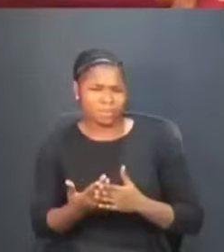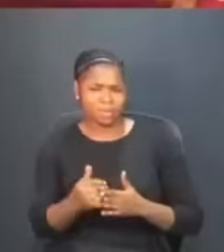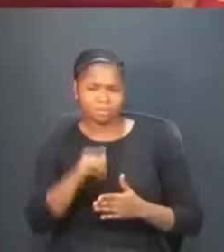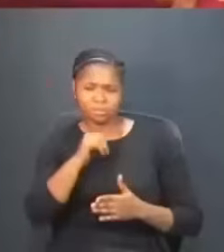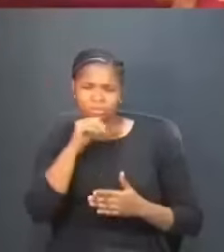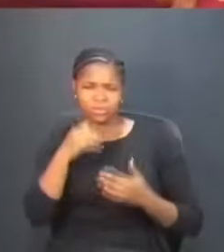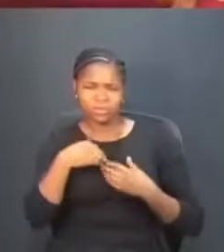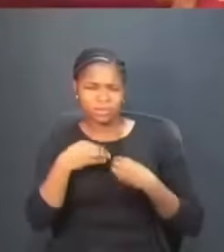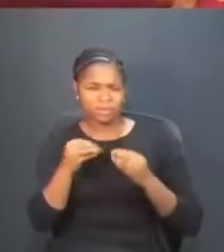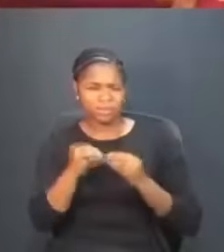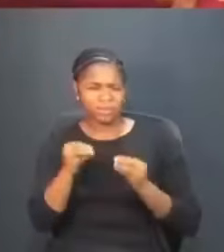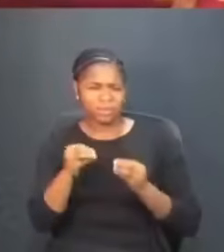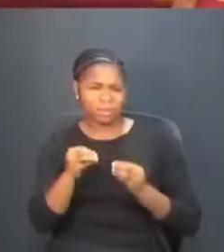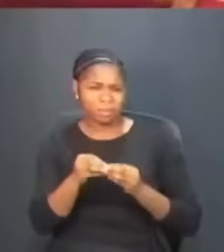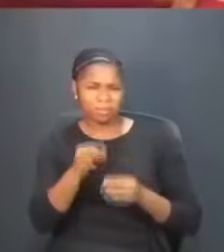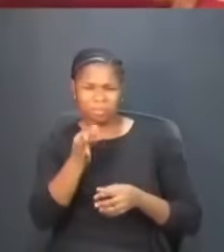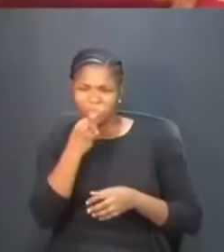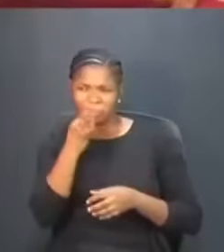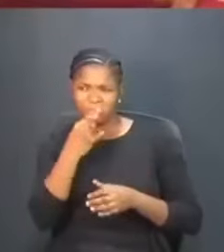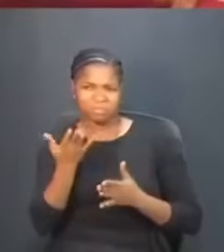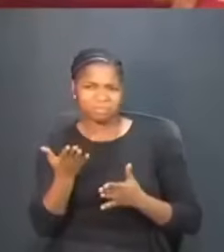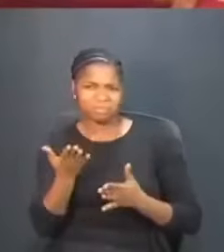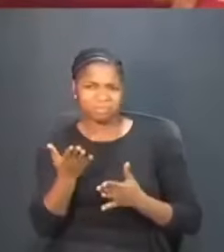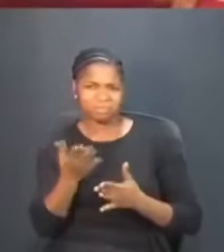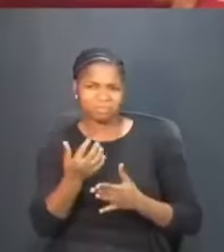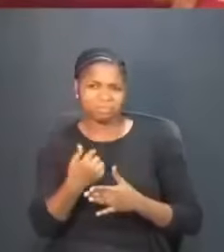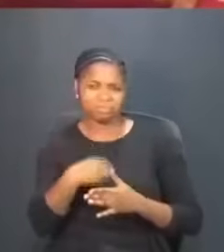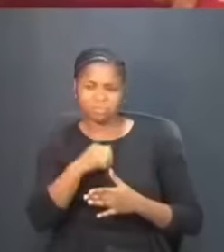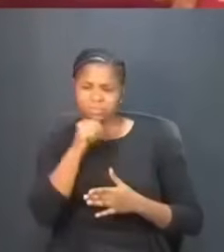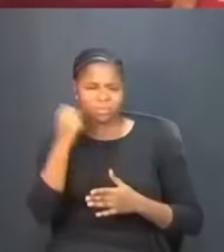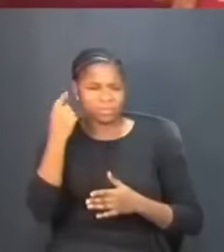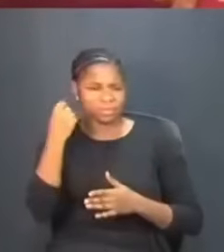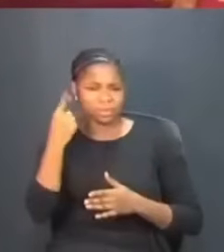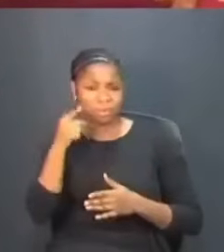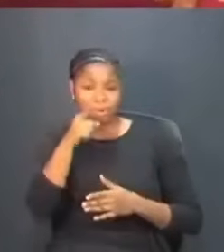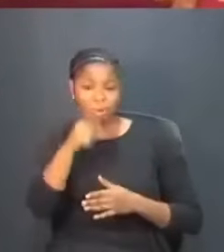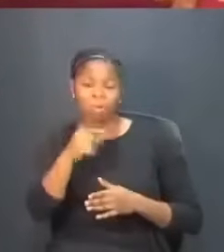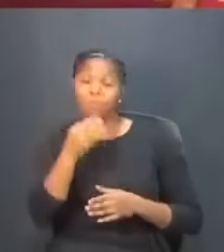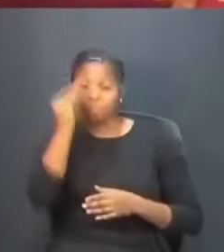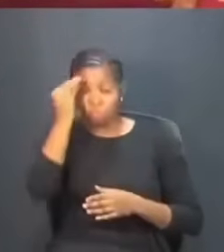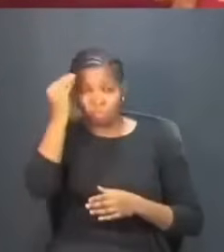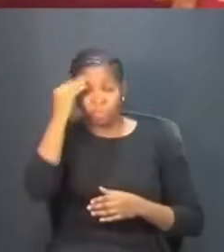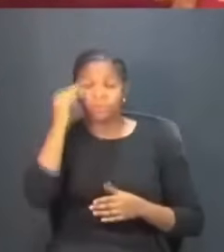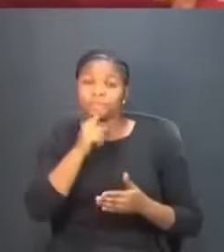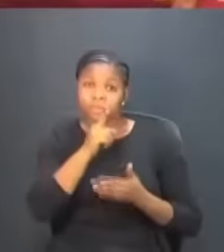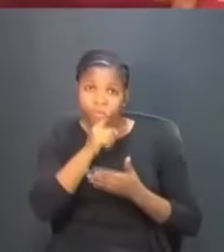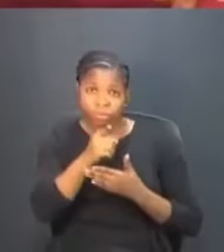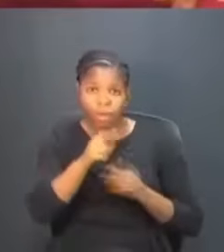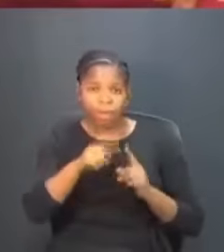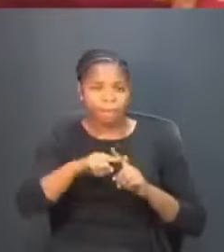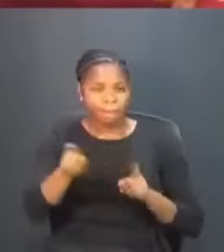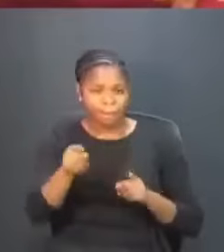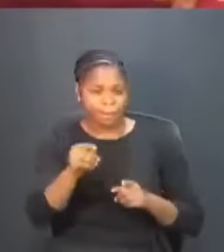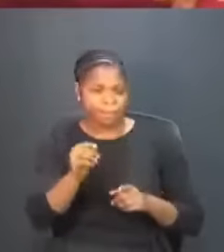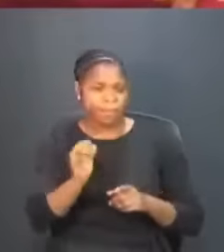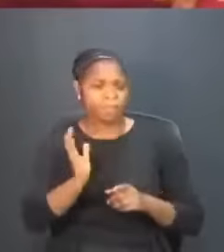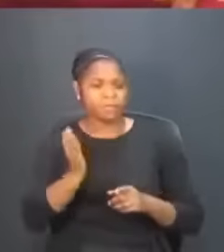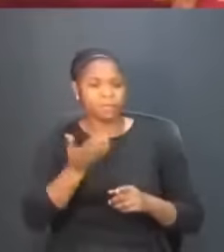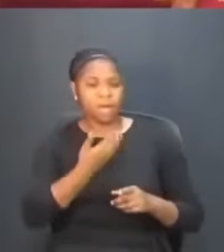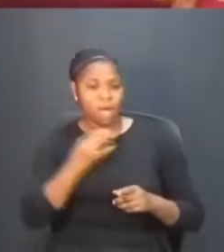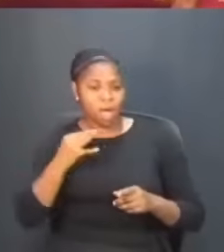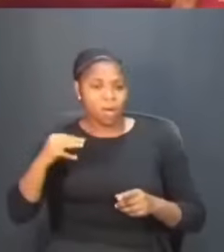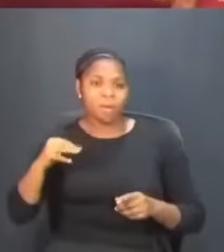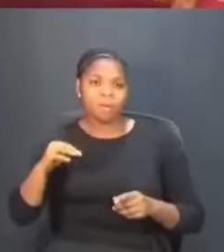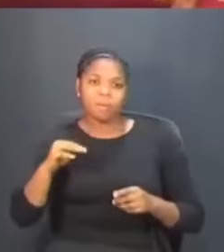or what? That's the problem I have. Because you know the reality, our colleague doesn't know the reality. And he's talking about something that is